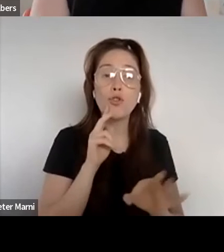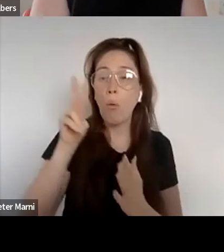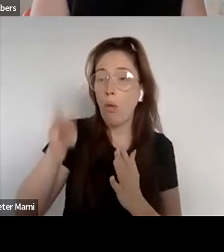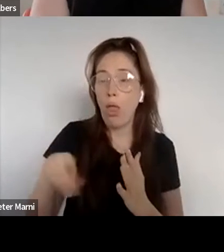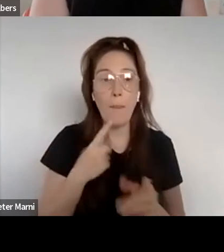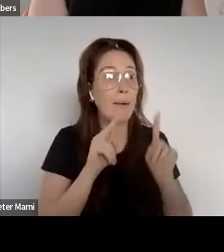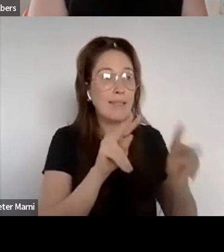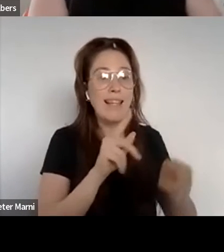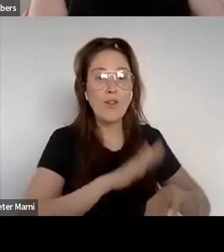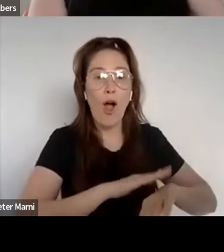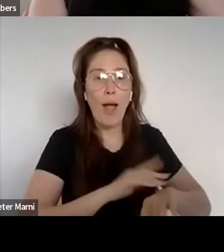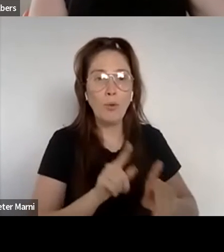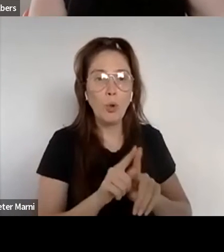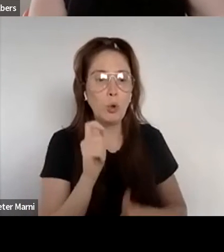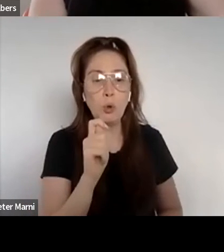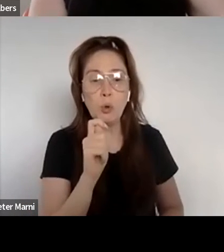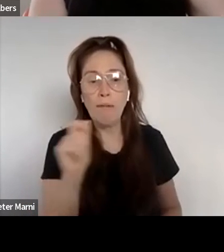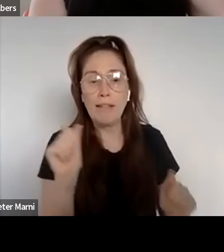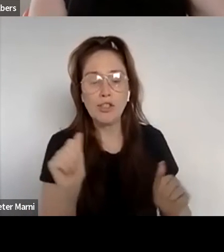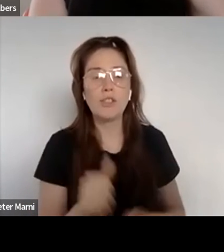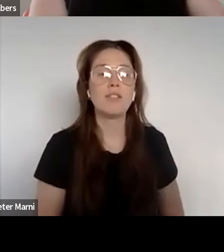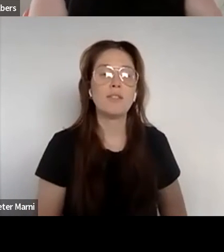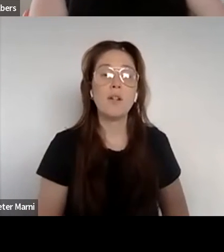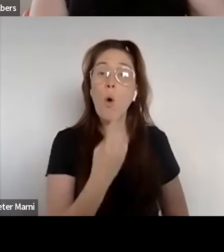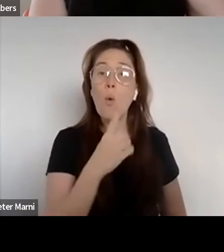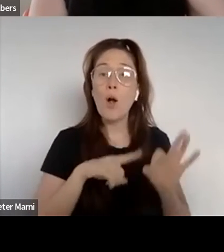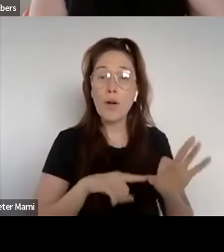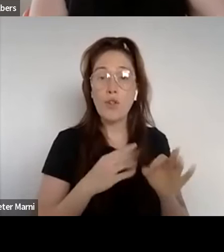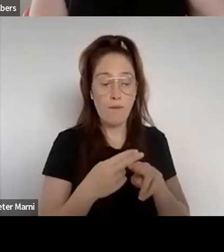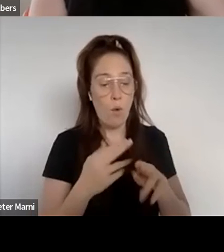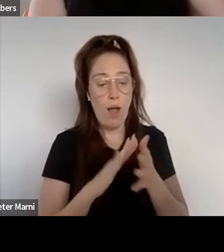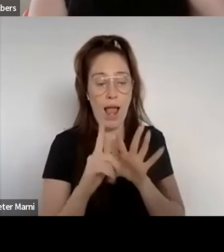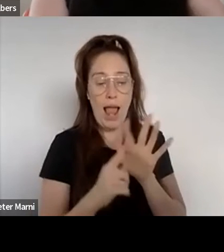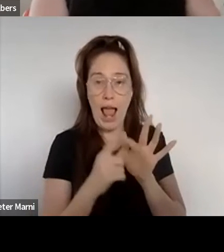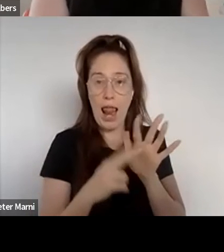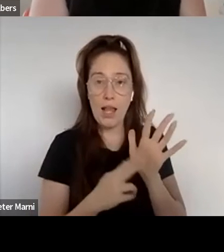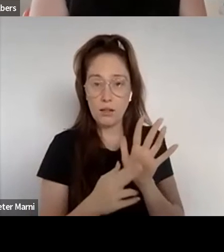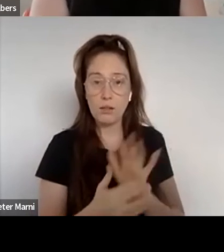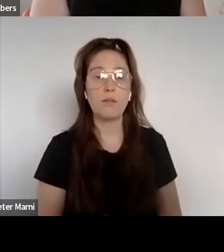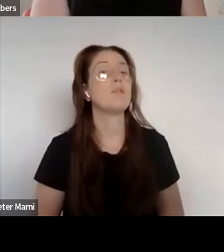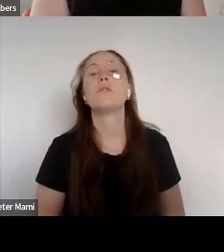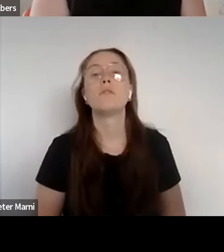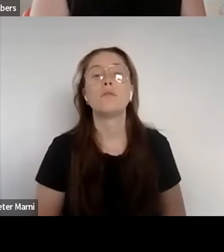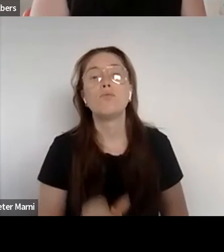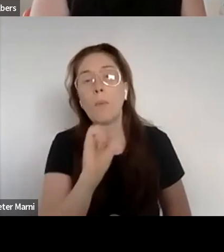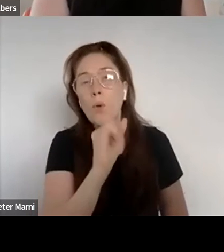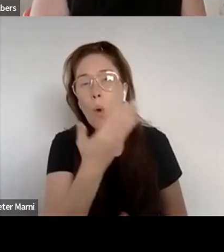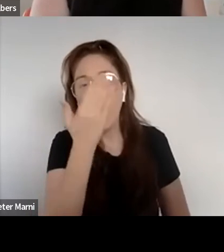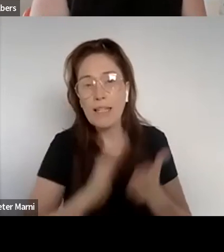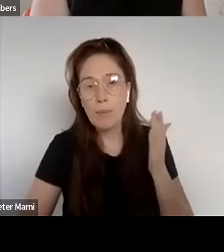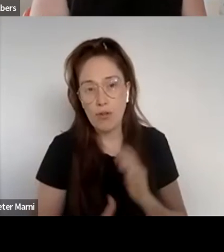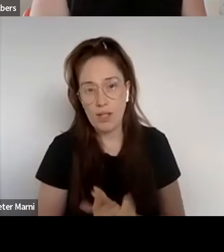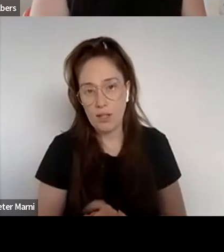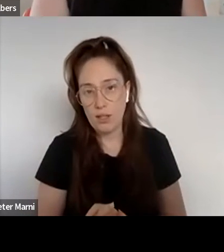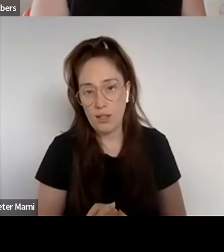clock too because we don't have much longer. A question for you, Helen, about your experience and